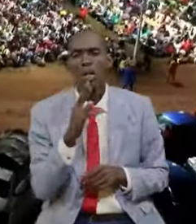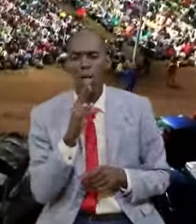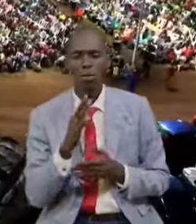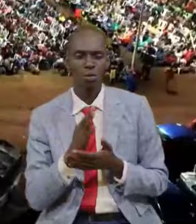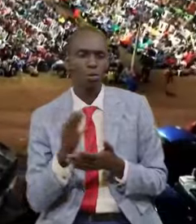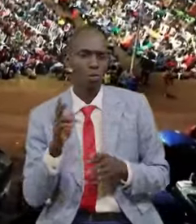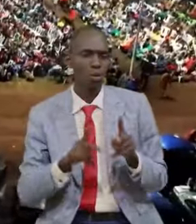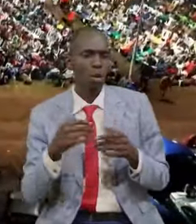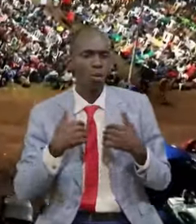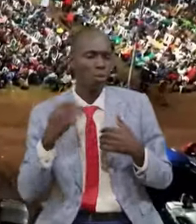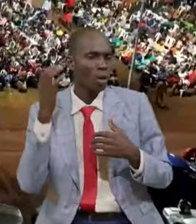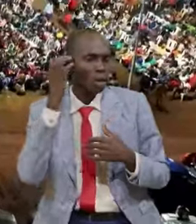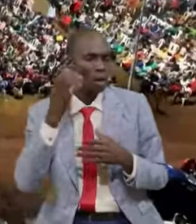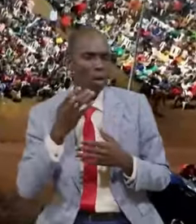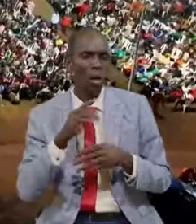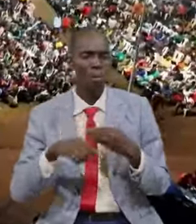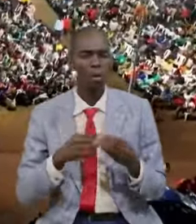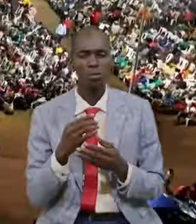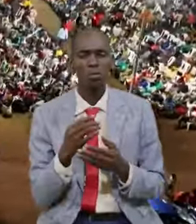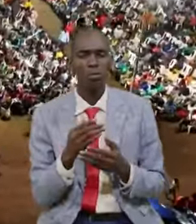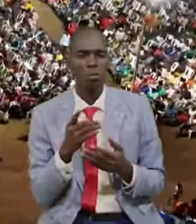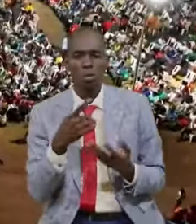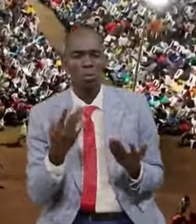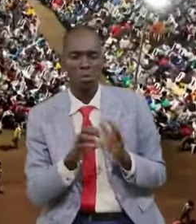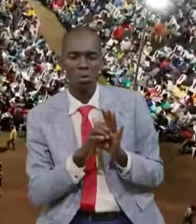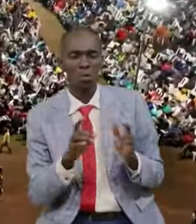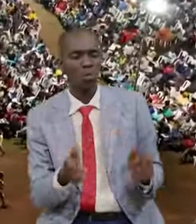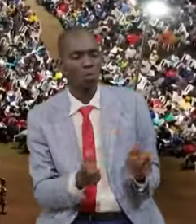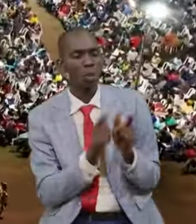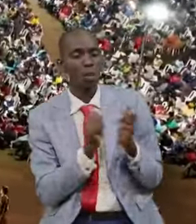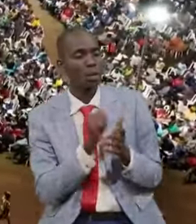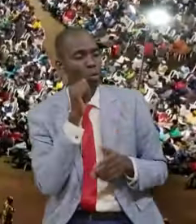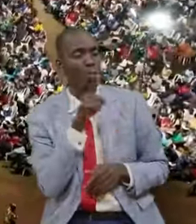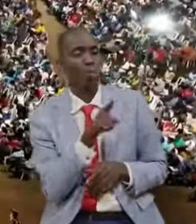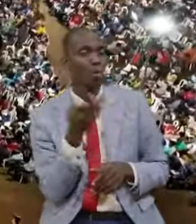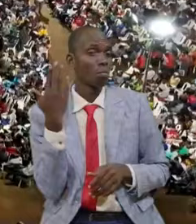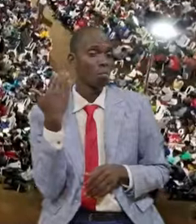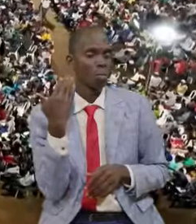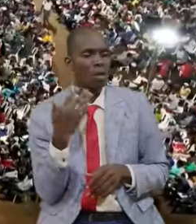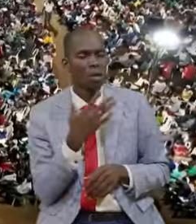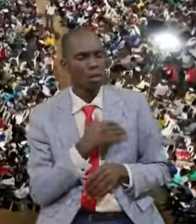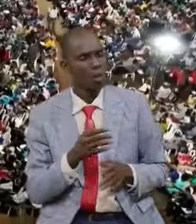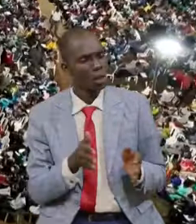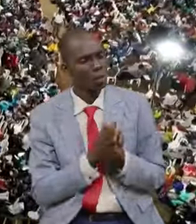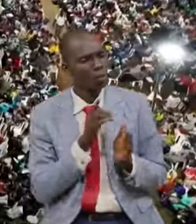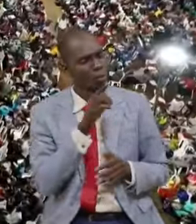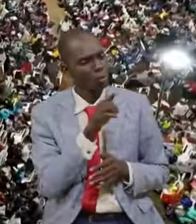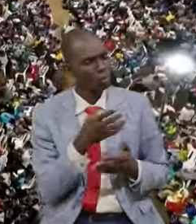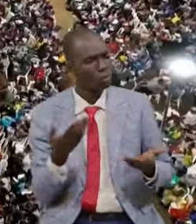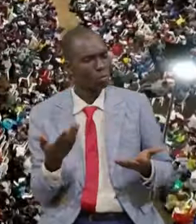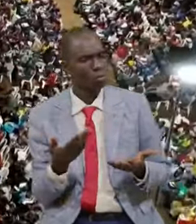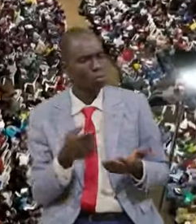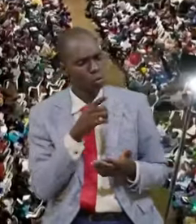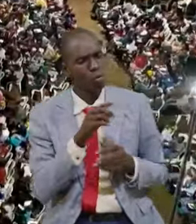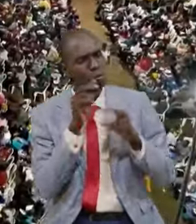them? You met her the other time, and you see, you look happy. What are you preparing for?